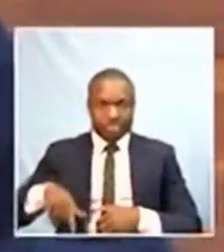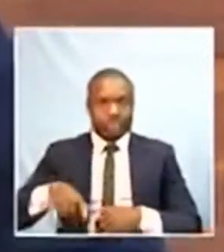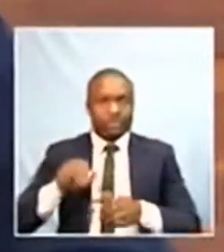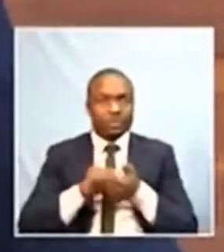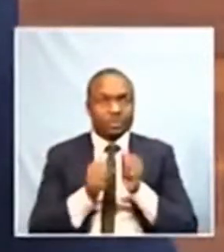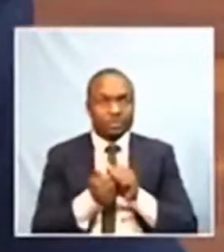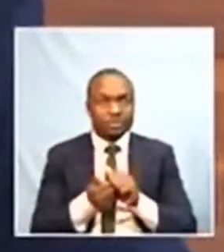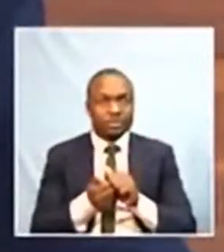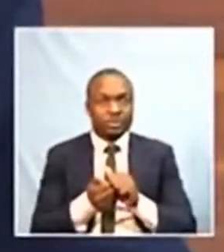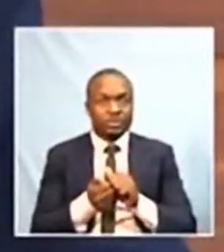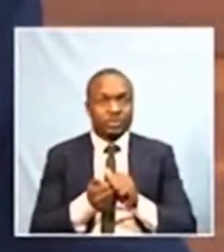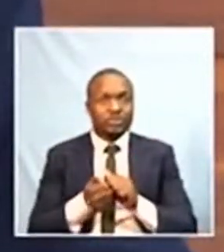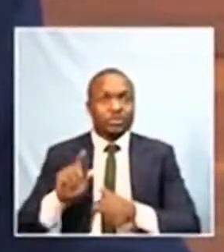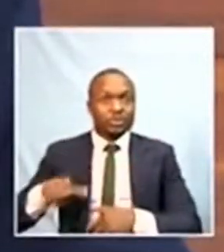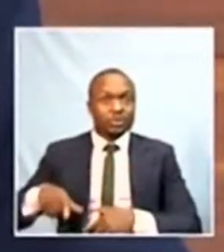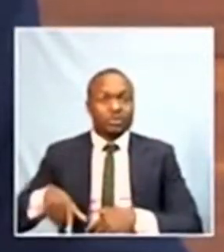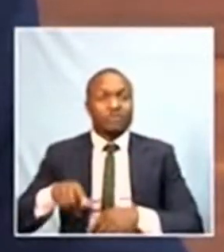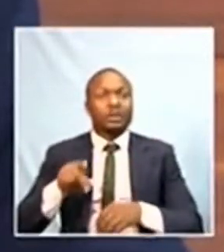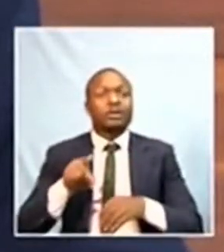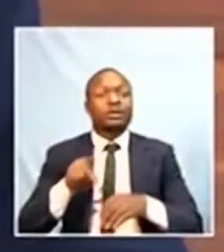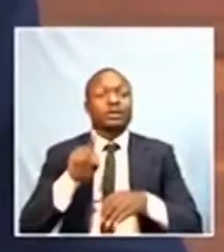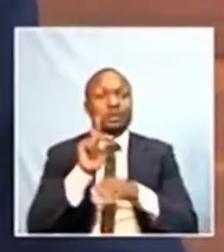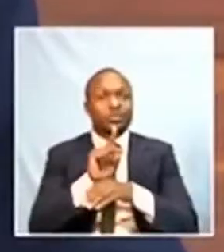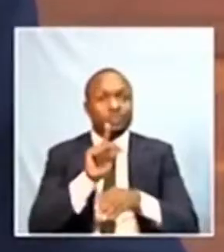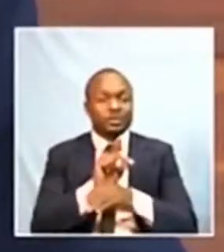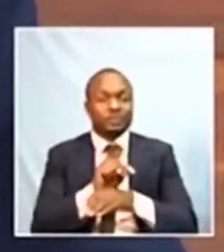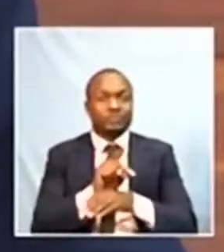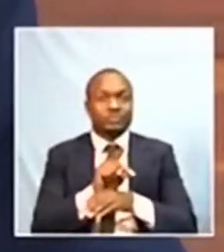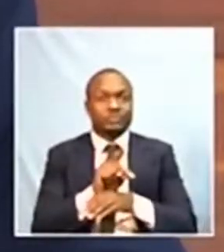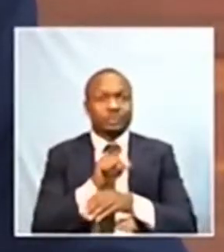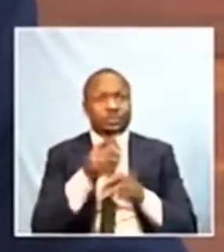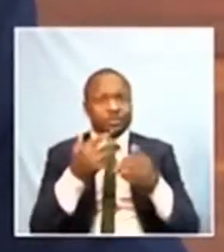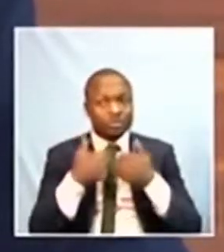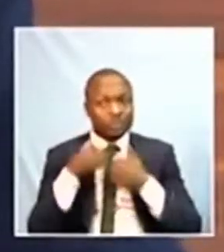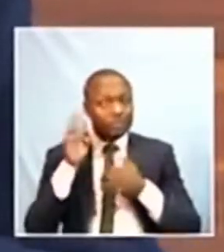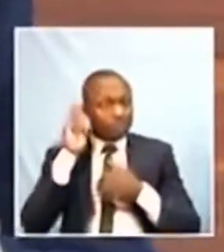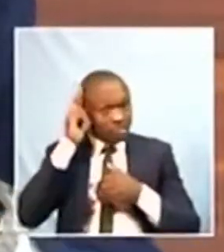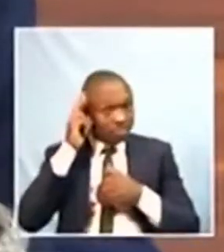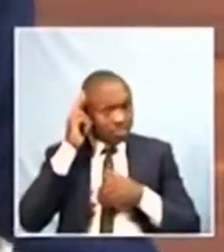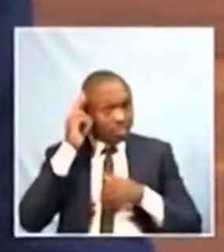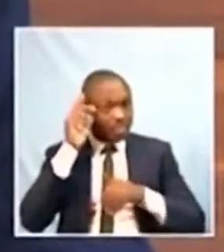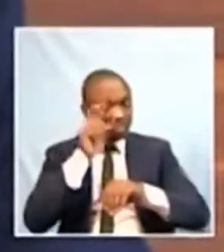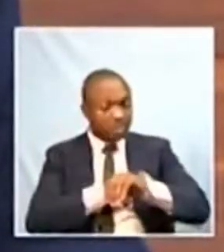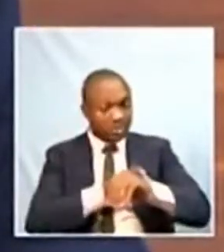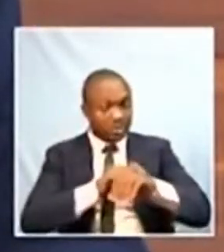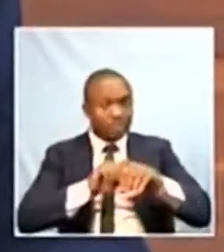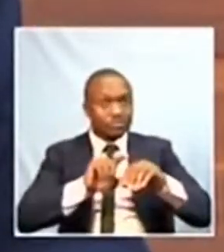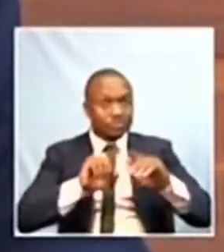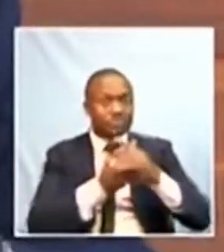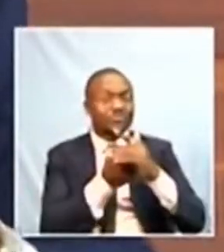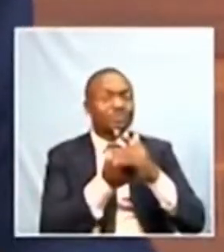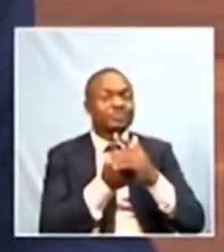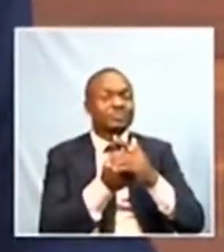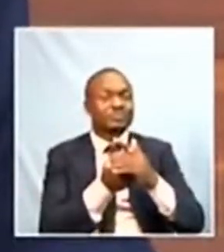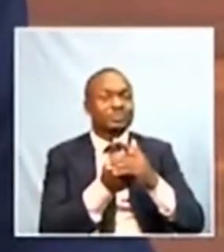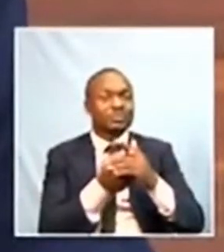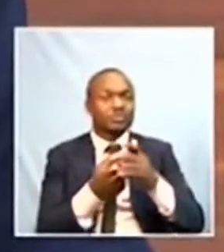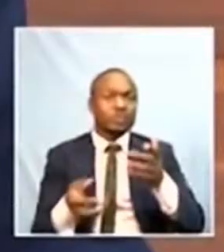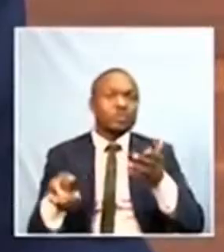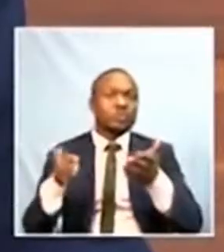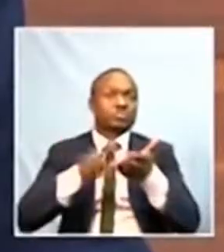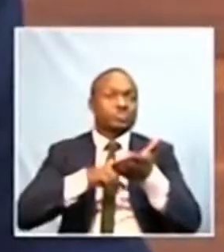here is delayed community project. You had the reasons. You are saying at the inception, actually, we